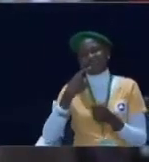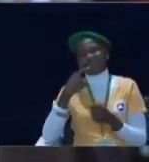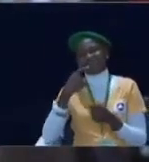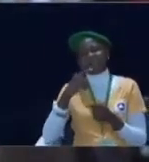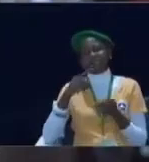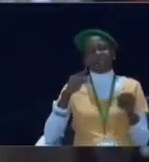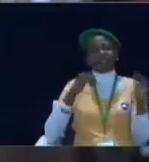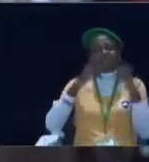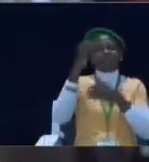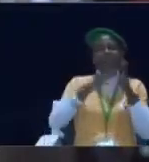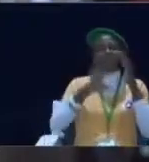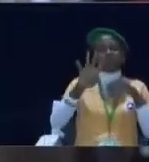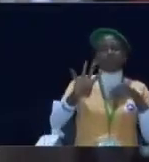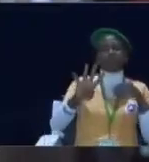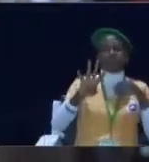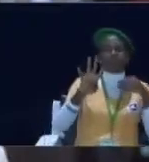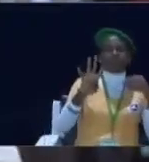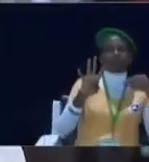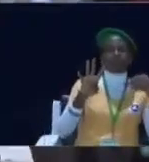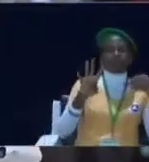Isaiah 54.